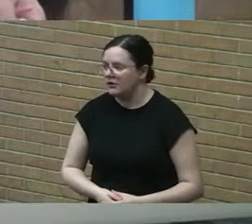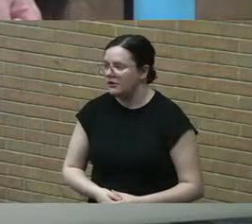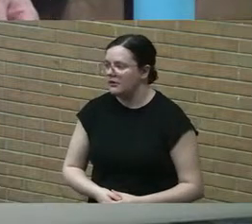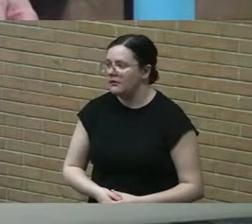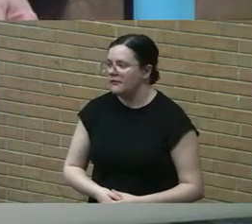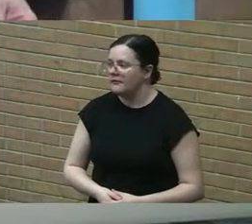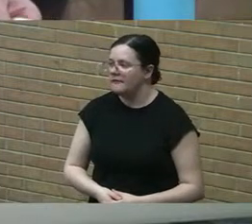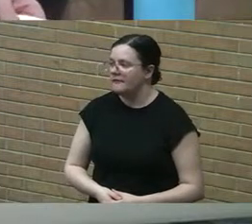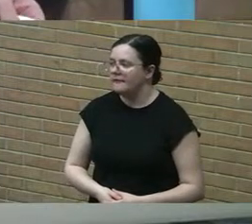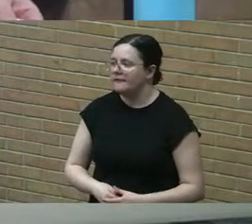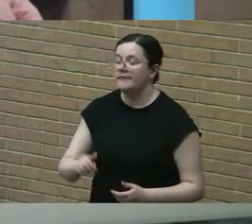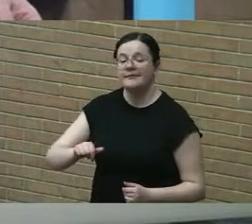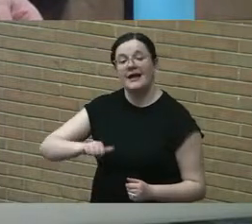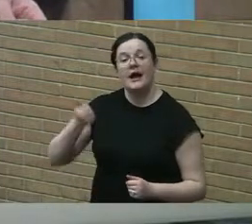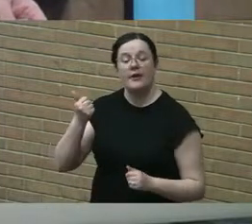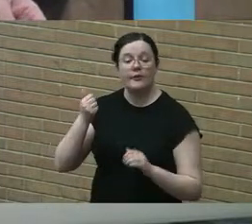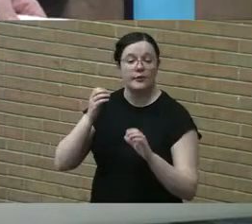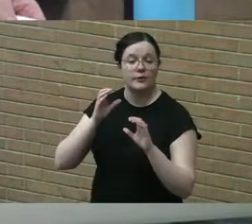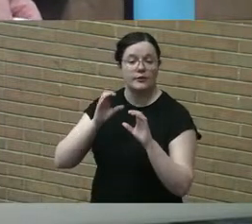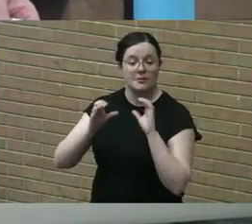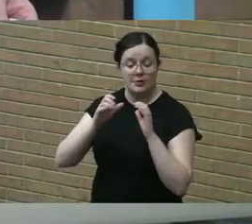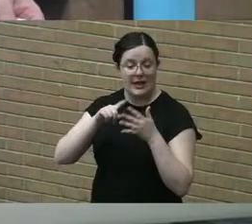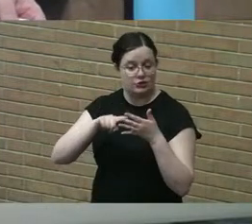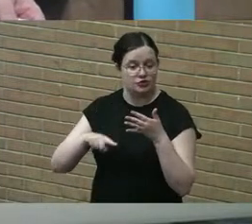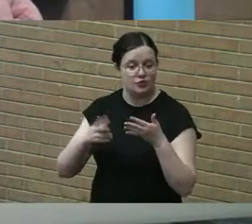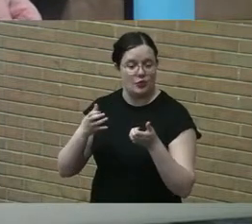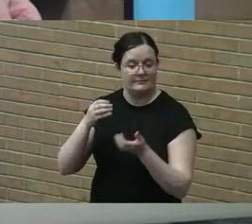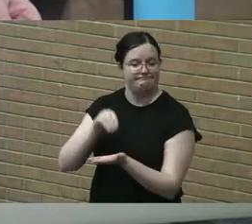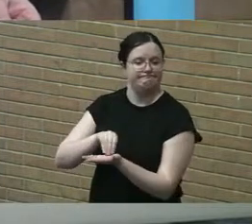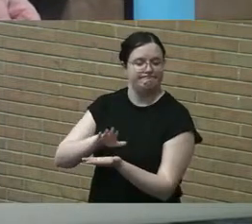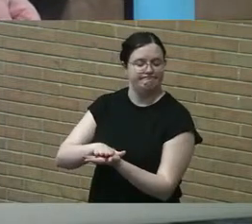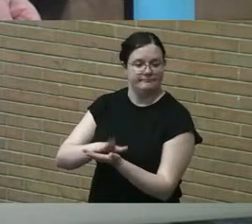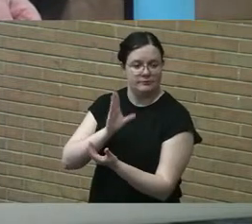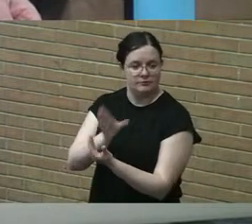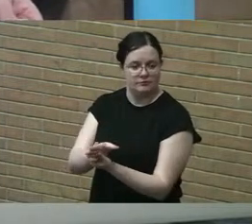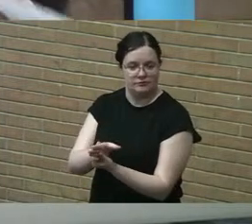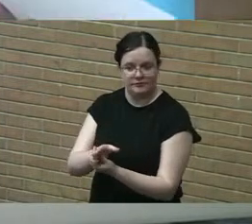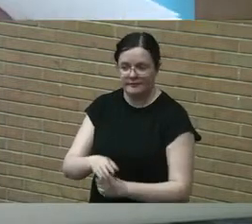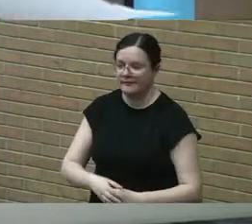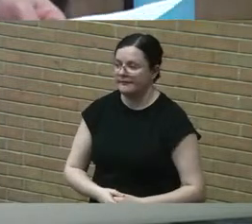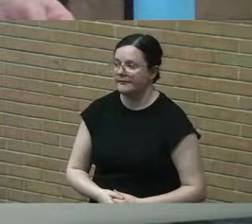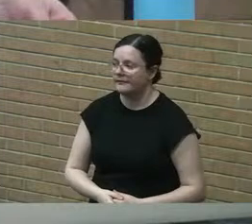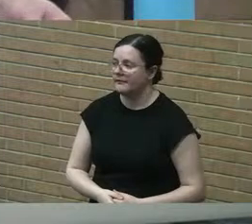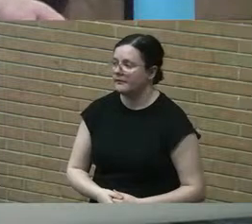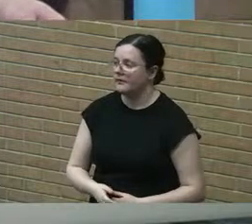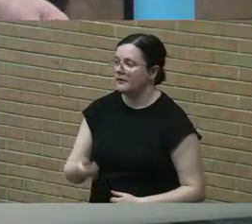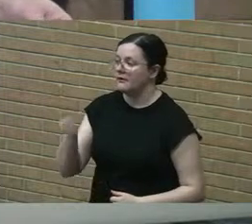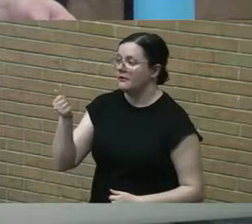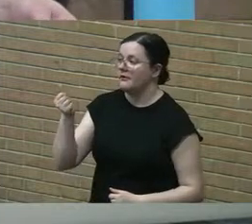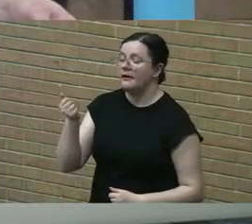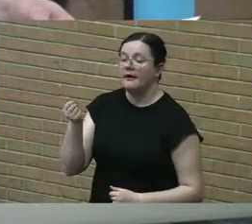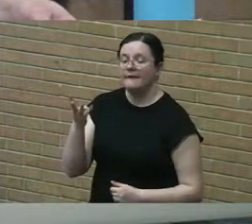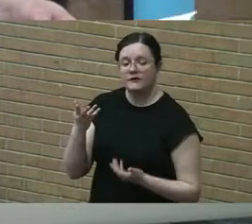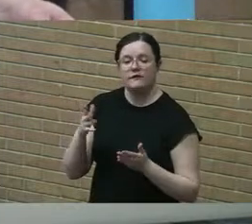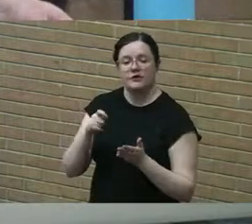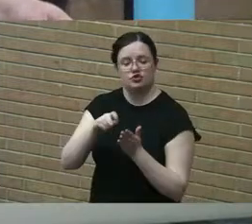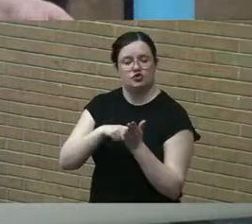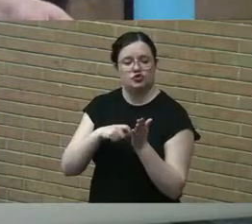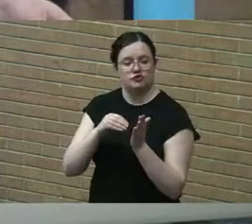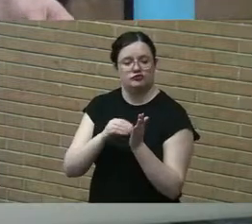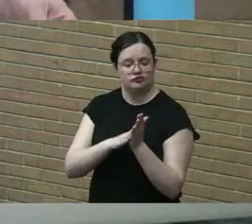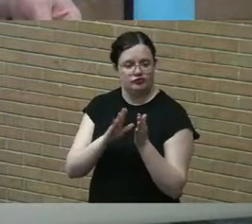other communications that you want to include in the? A couple of written remarks along with the printout of the petition.